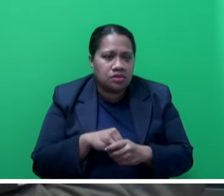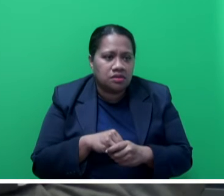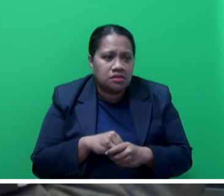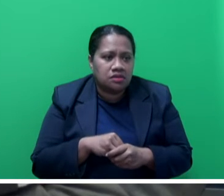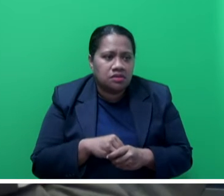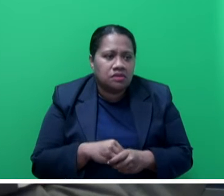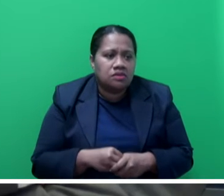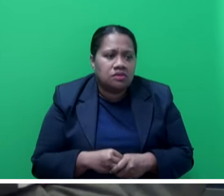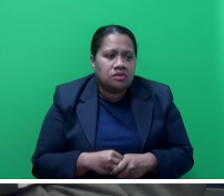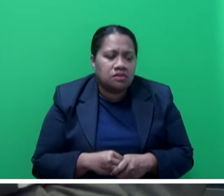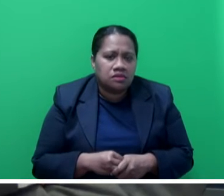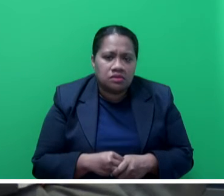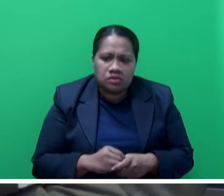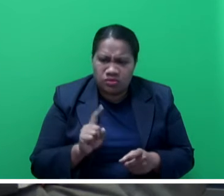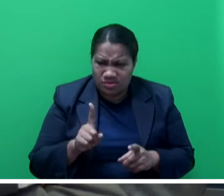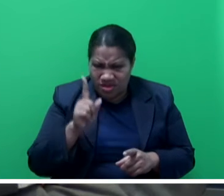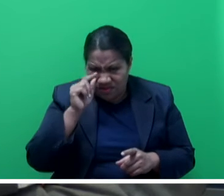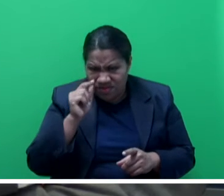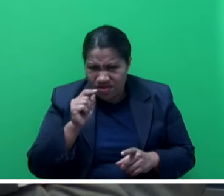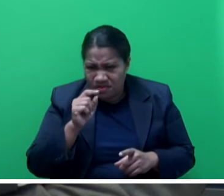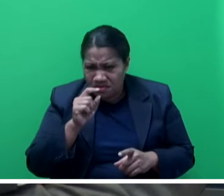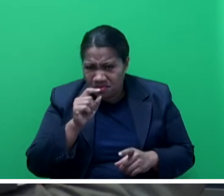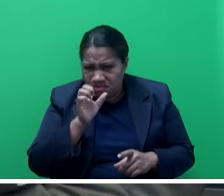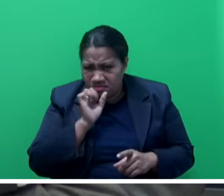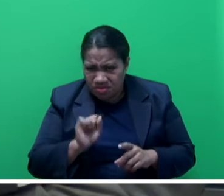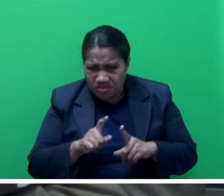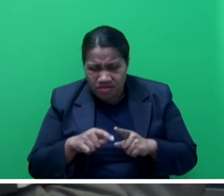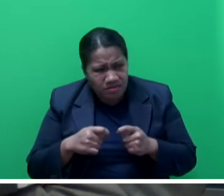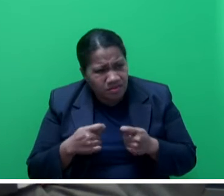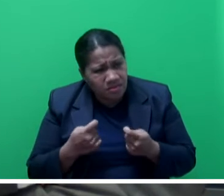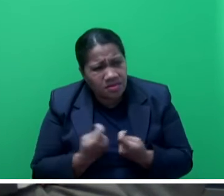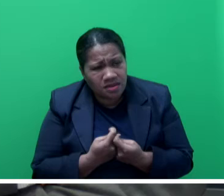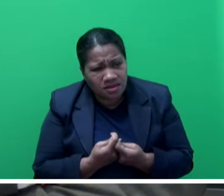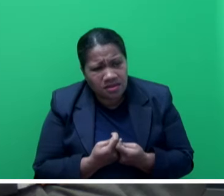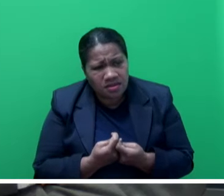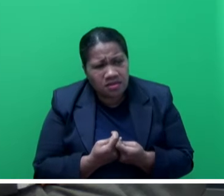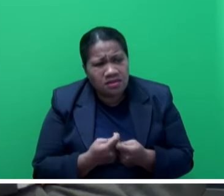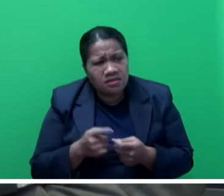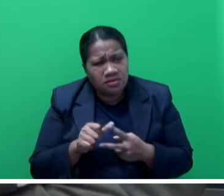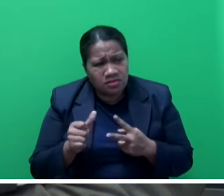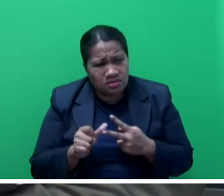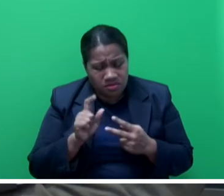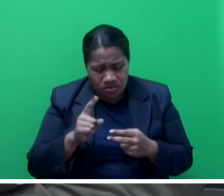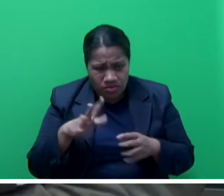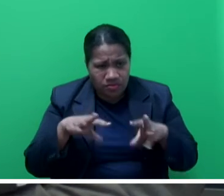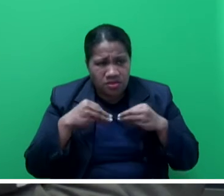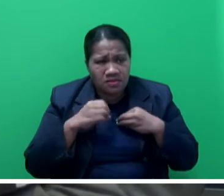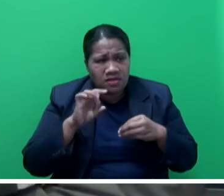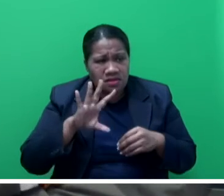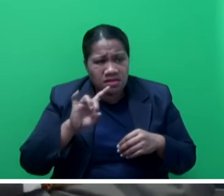Fijian Men's team. Through the Ministry of Commerce, we also put in place a toll-free number which has received nearly 10,000 calls,